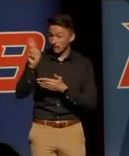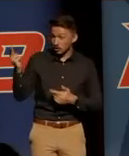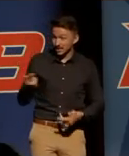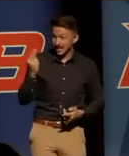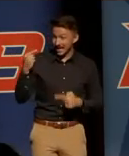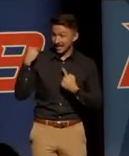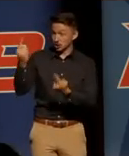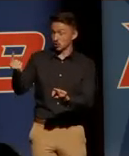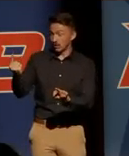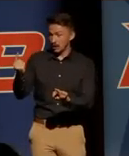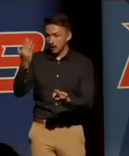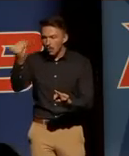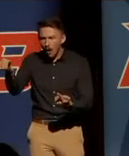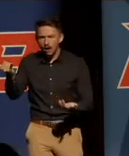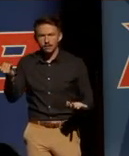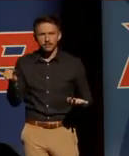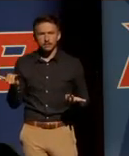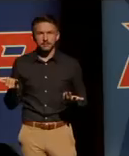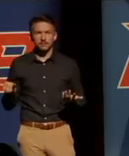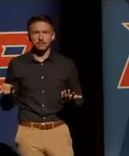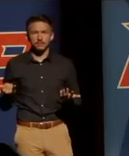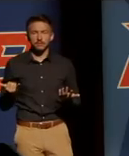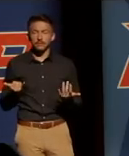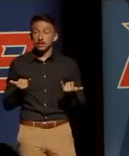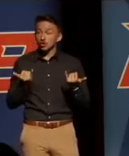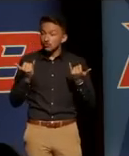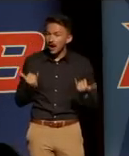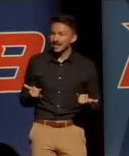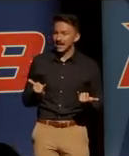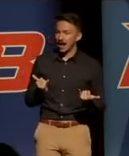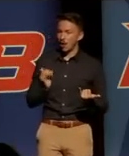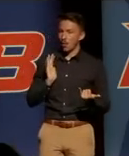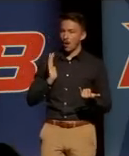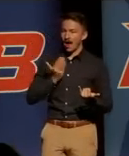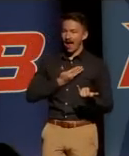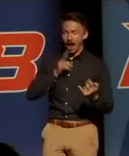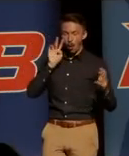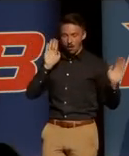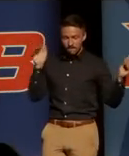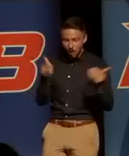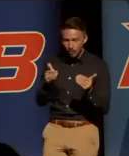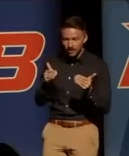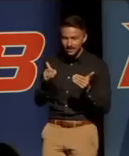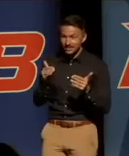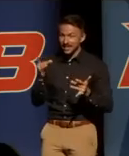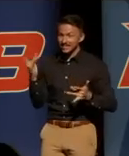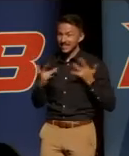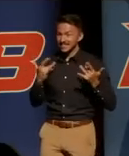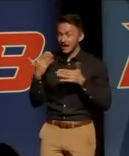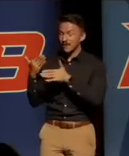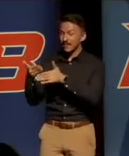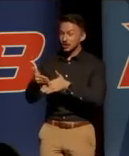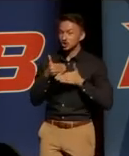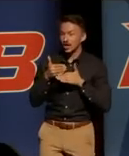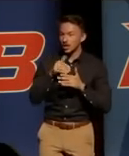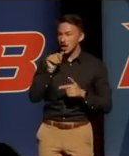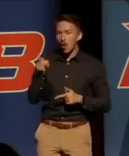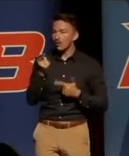are doing right now is a focus of shared excitement across the state and the